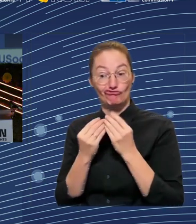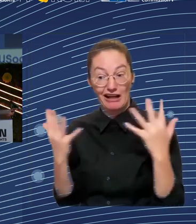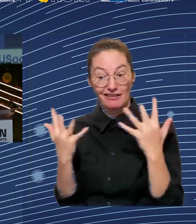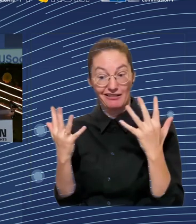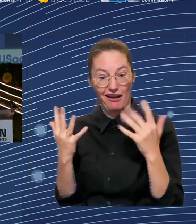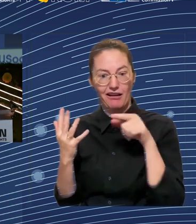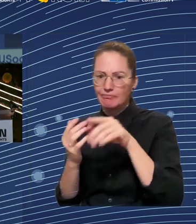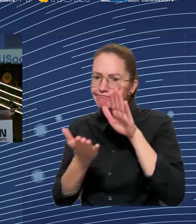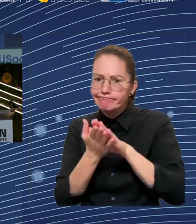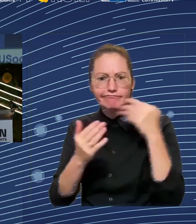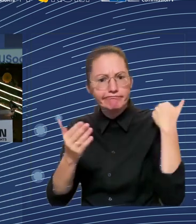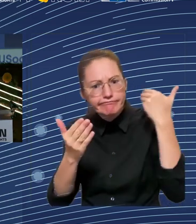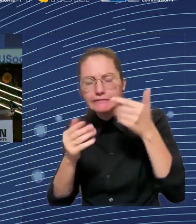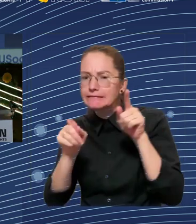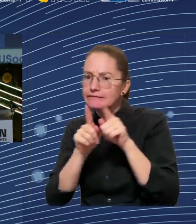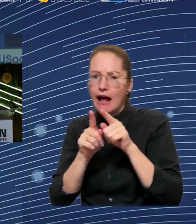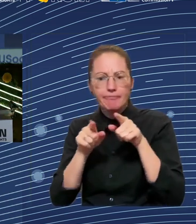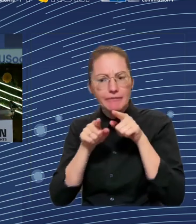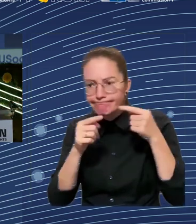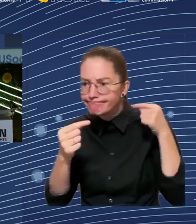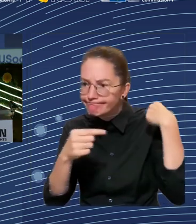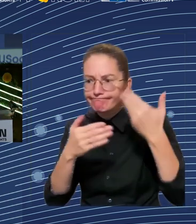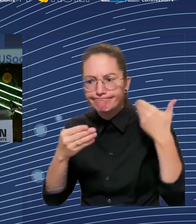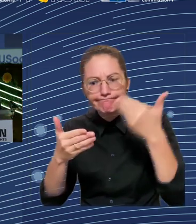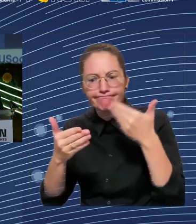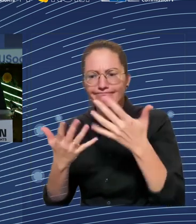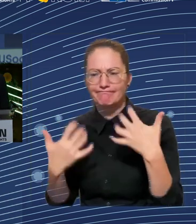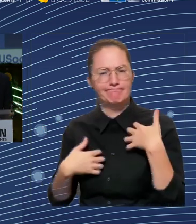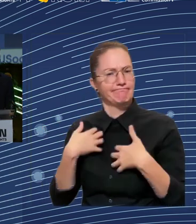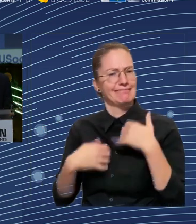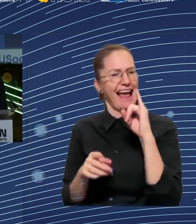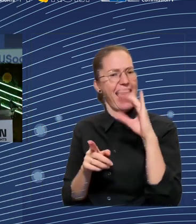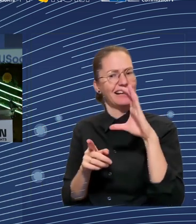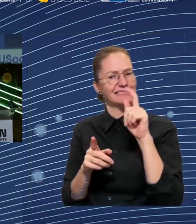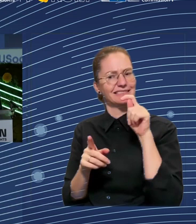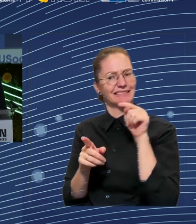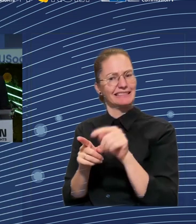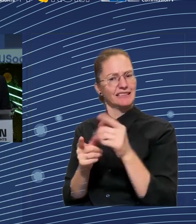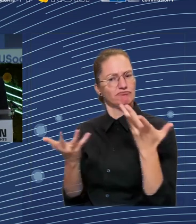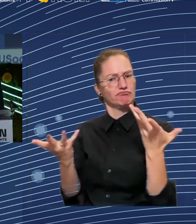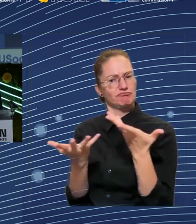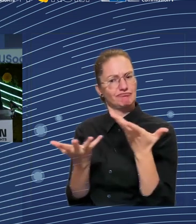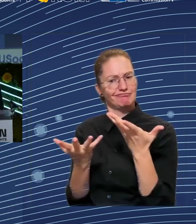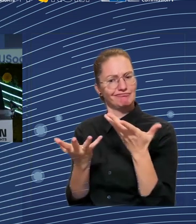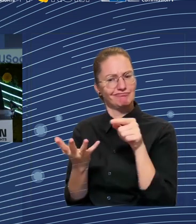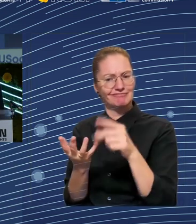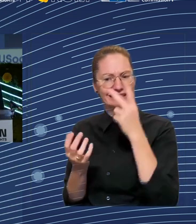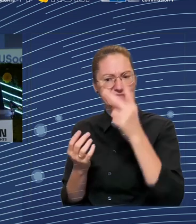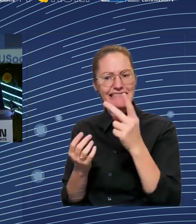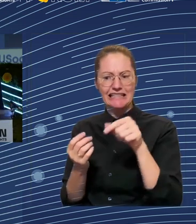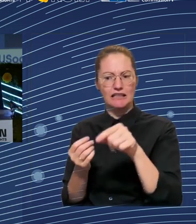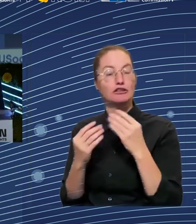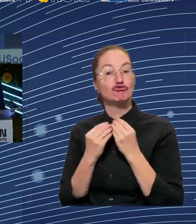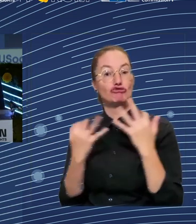have a growing domination here. The final slide that I'm going to give you, given the time